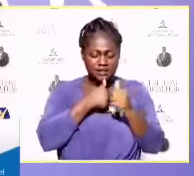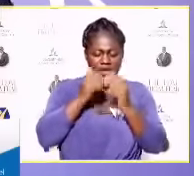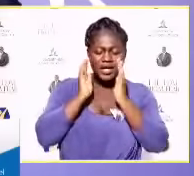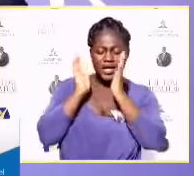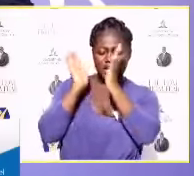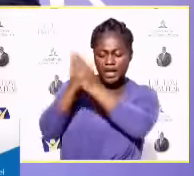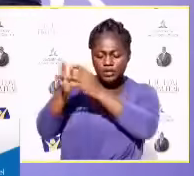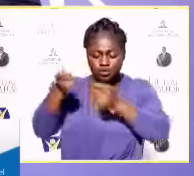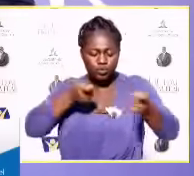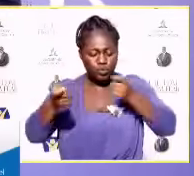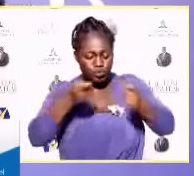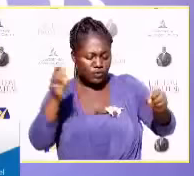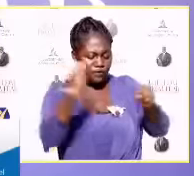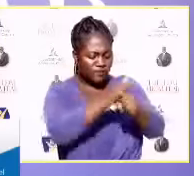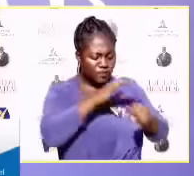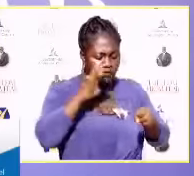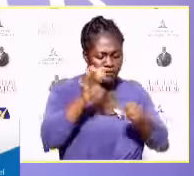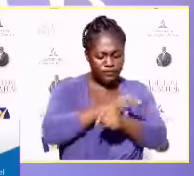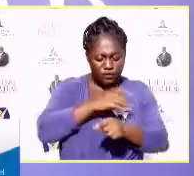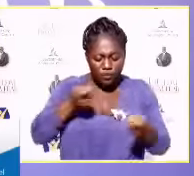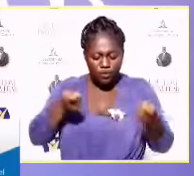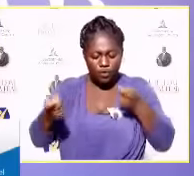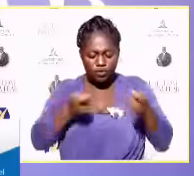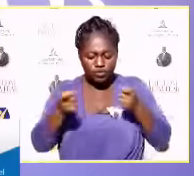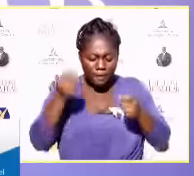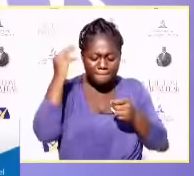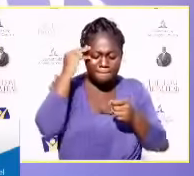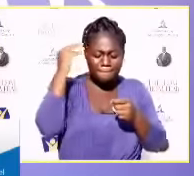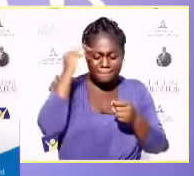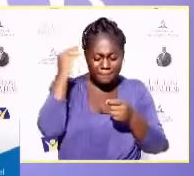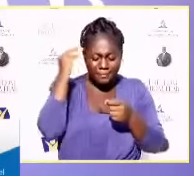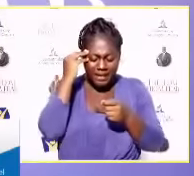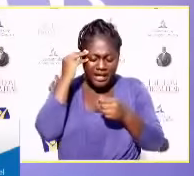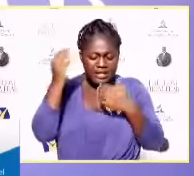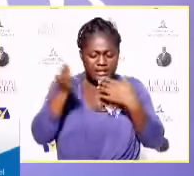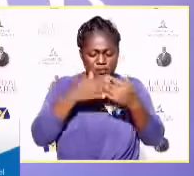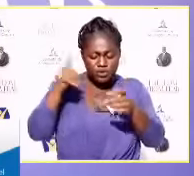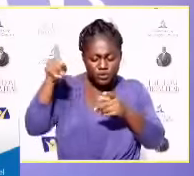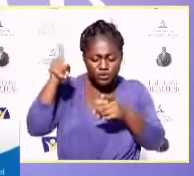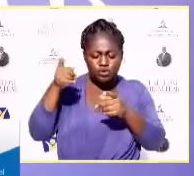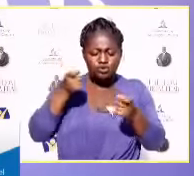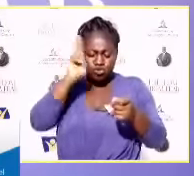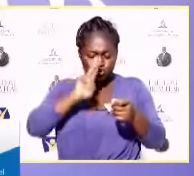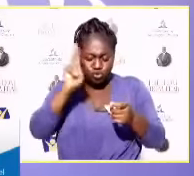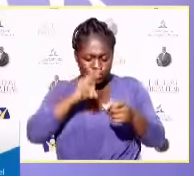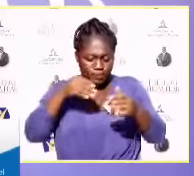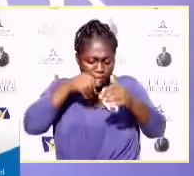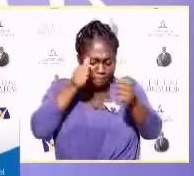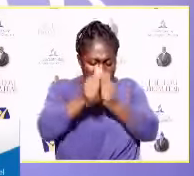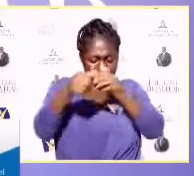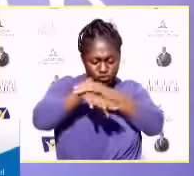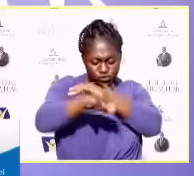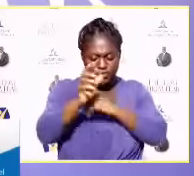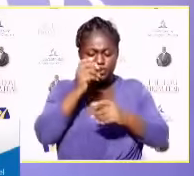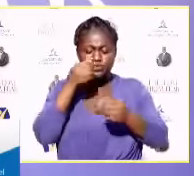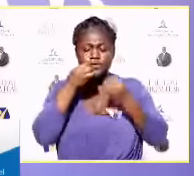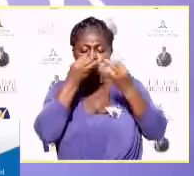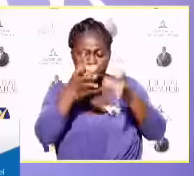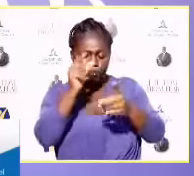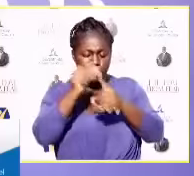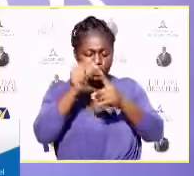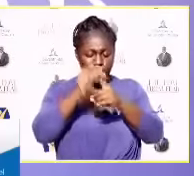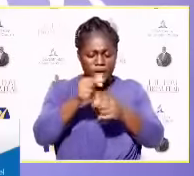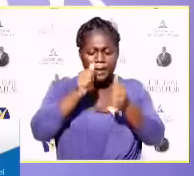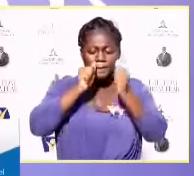God, to take full, complete possession of my mind that I may become an instrument in your hands. Bless my brother, bless